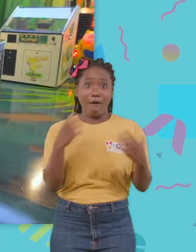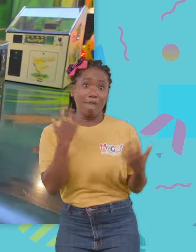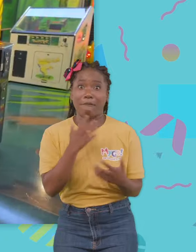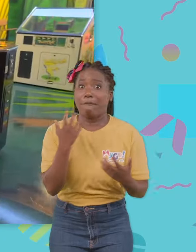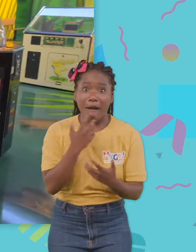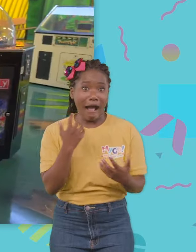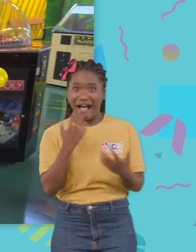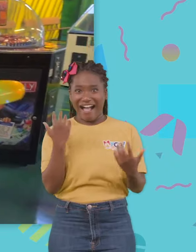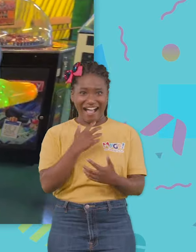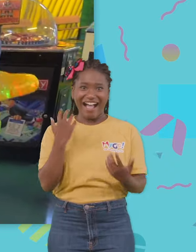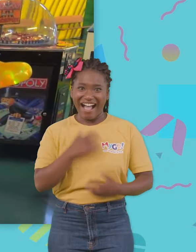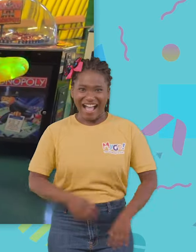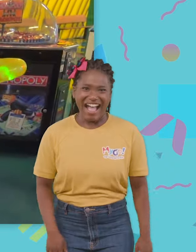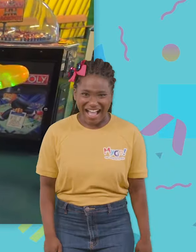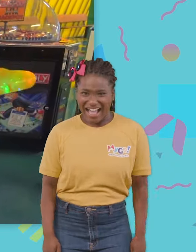Whoa! Whoa!